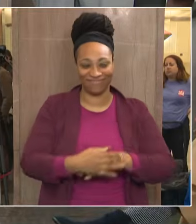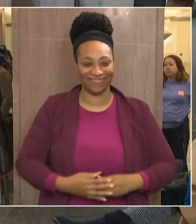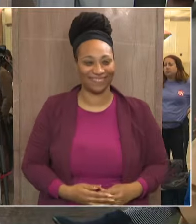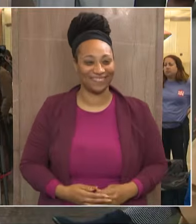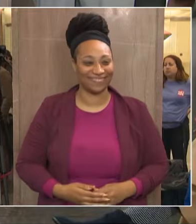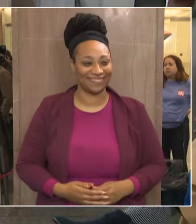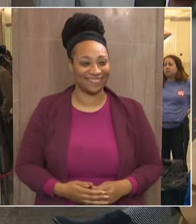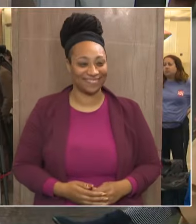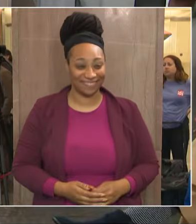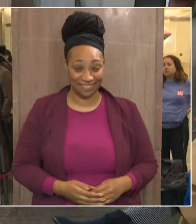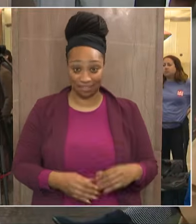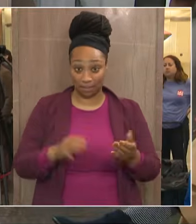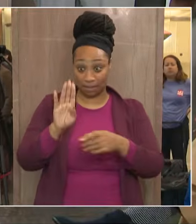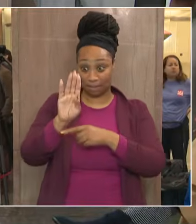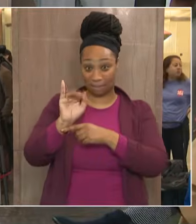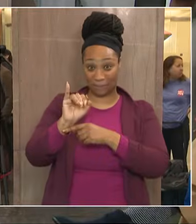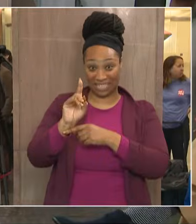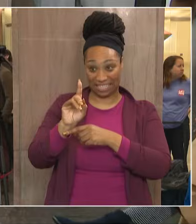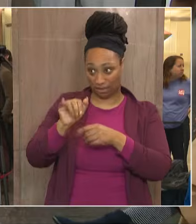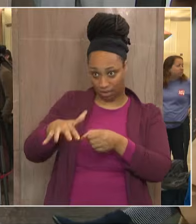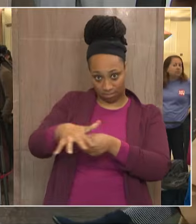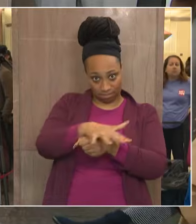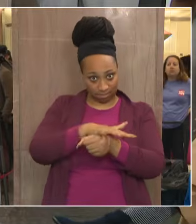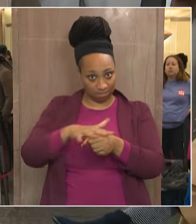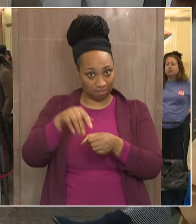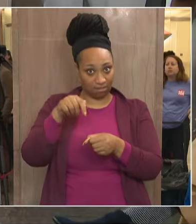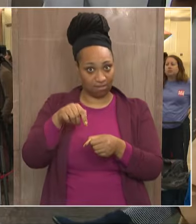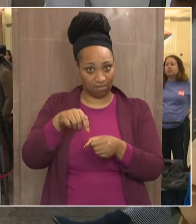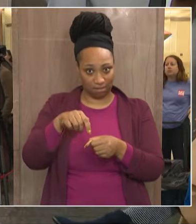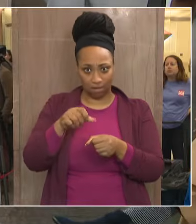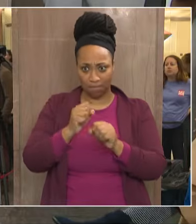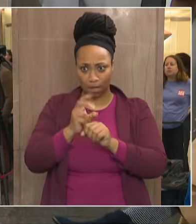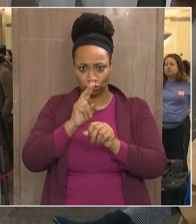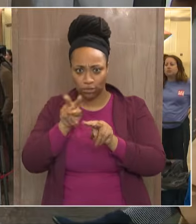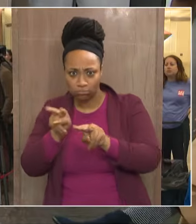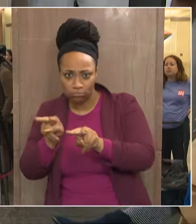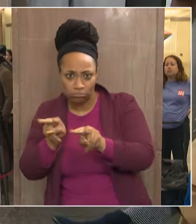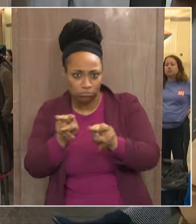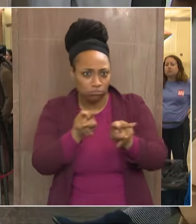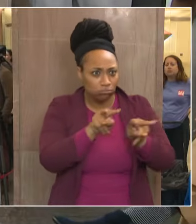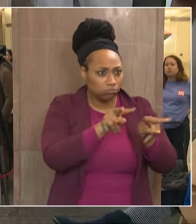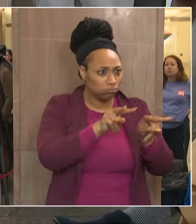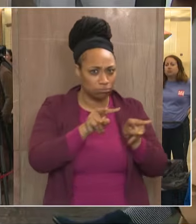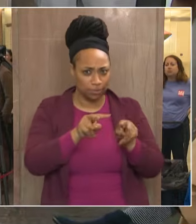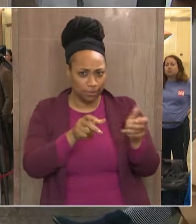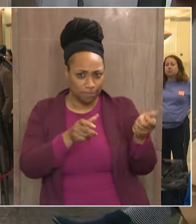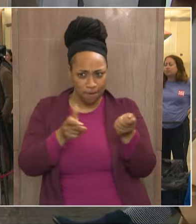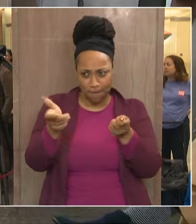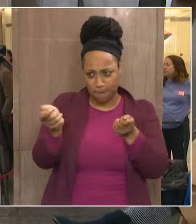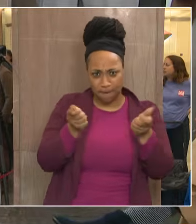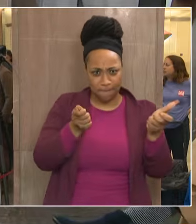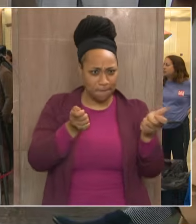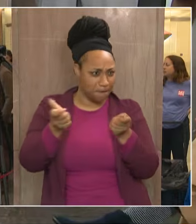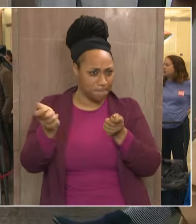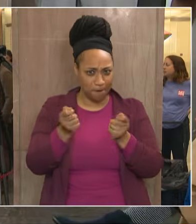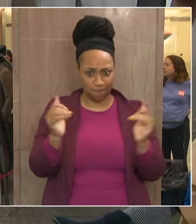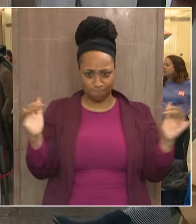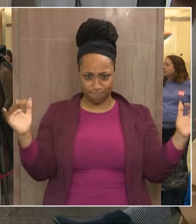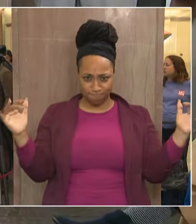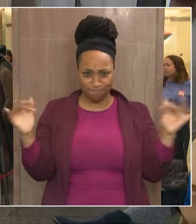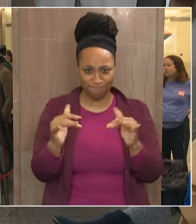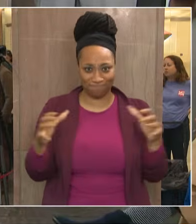Triangle's economic development strategy. That's why we feature museum-quality art and world-class